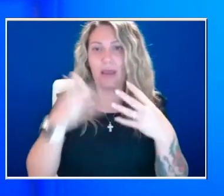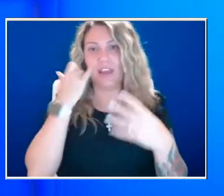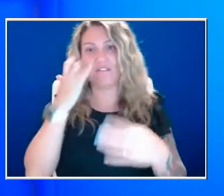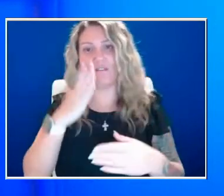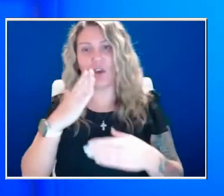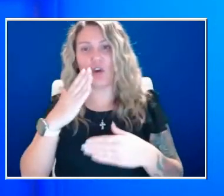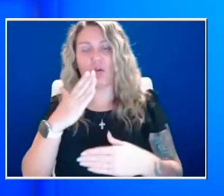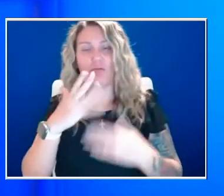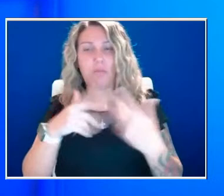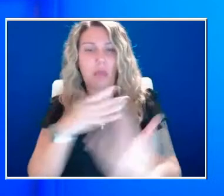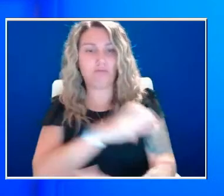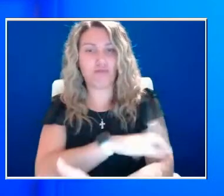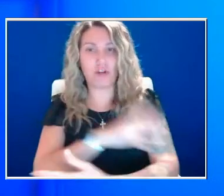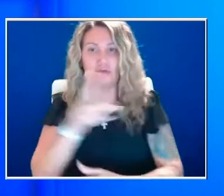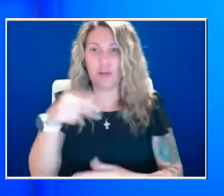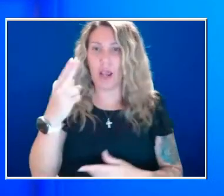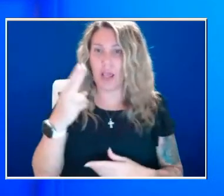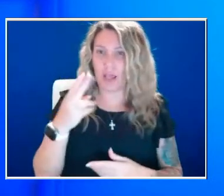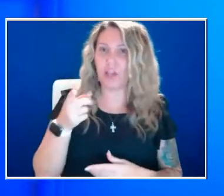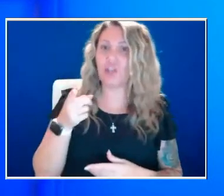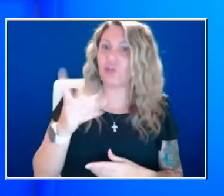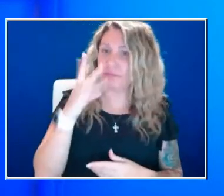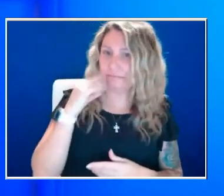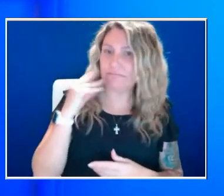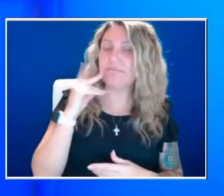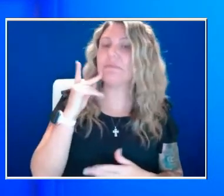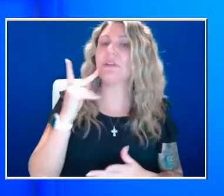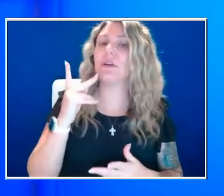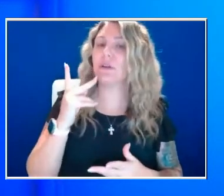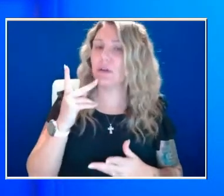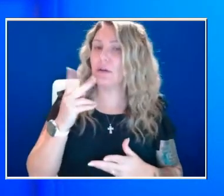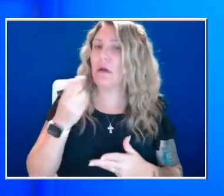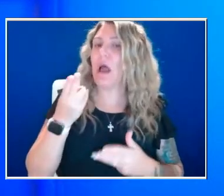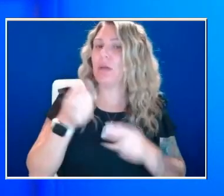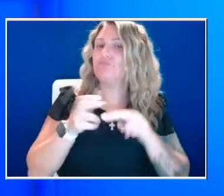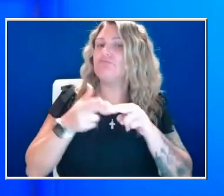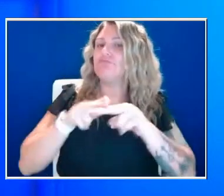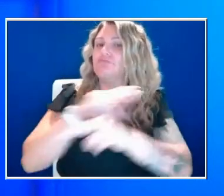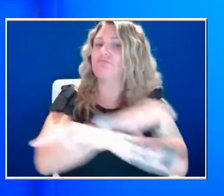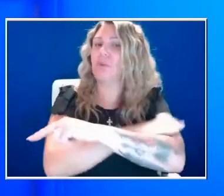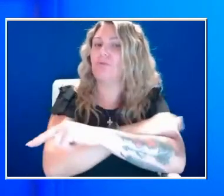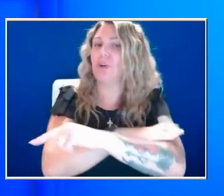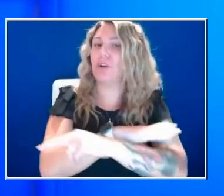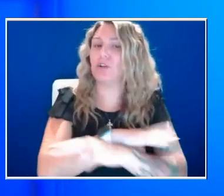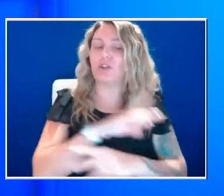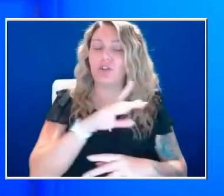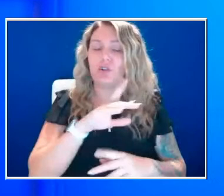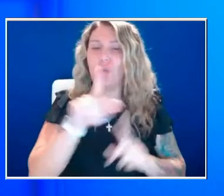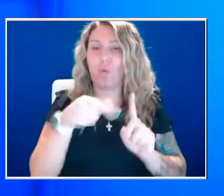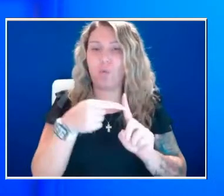Amy was experiencing some rising blood pressure around the time that the decision was made to